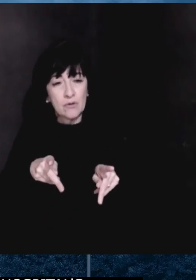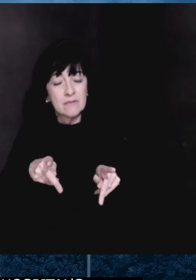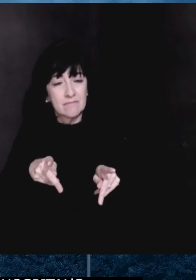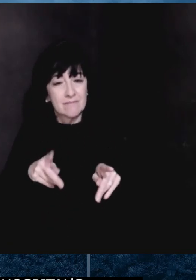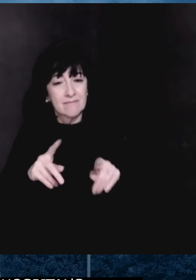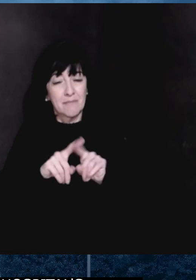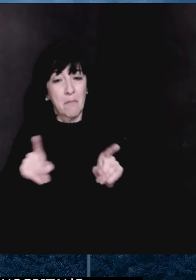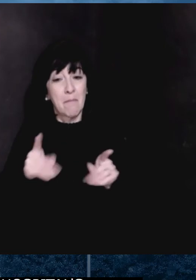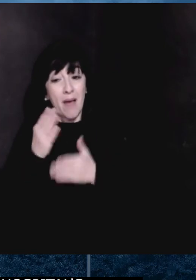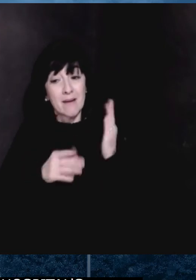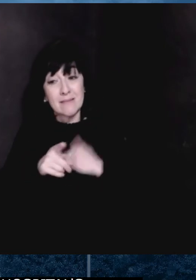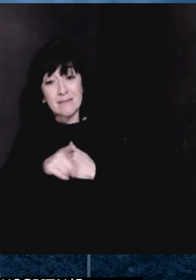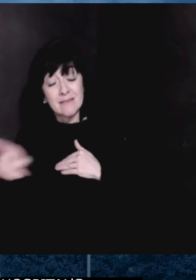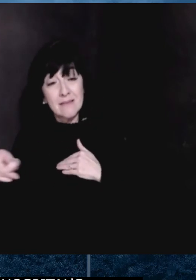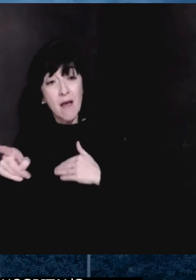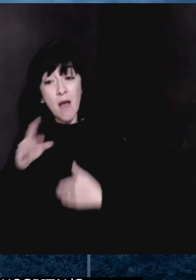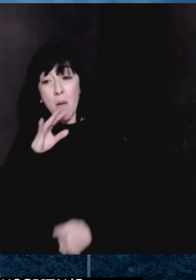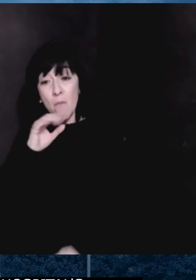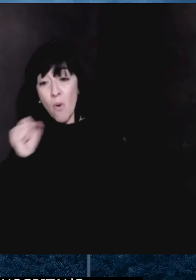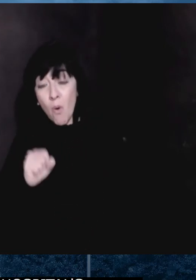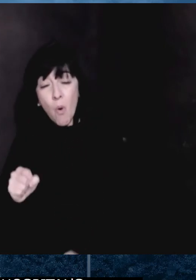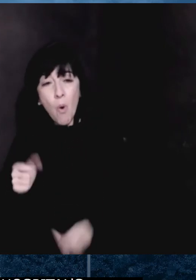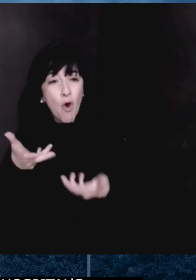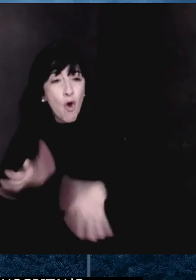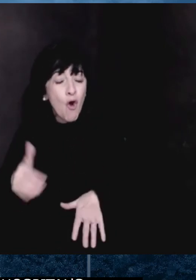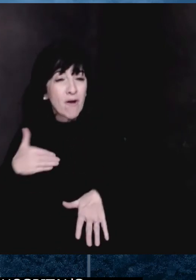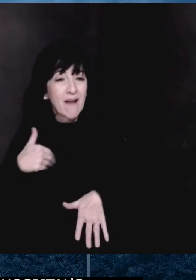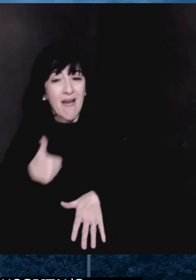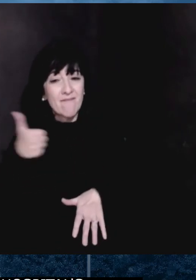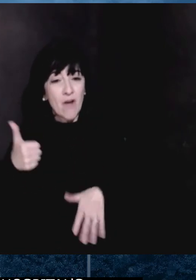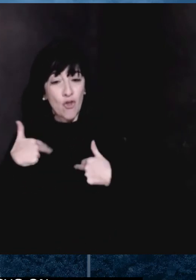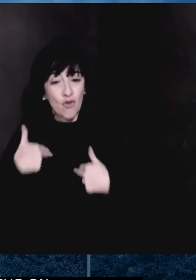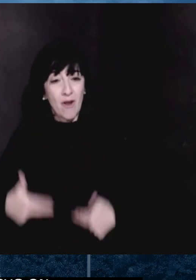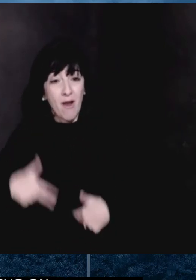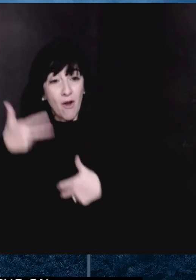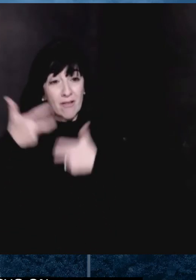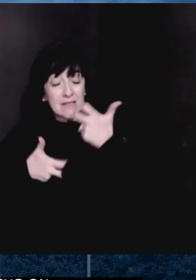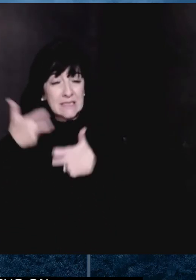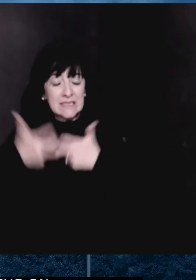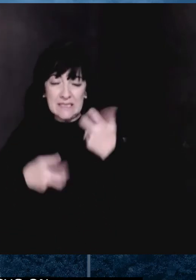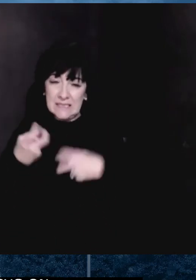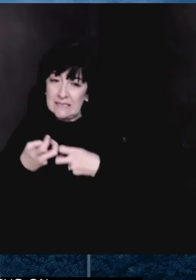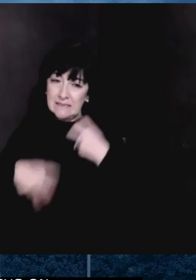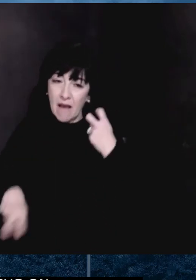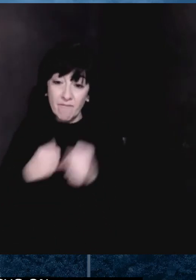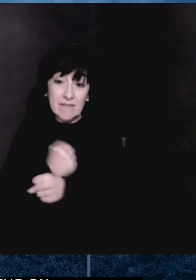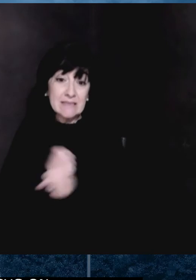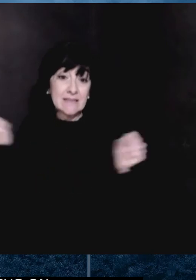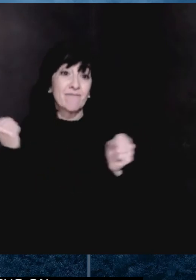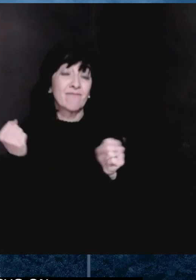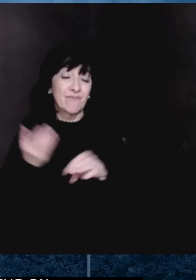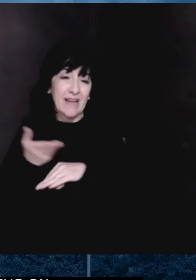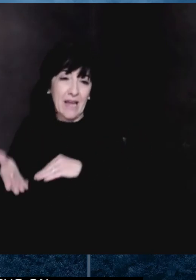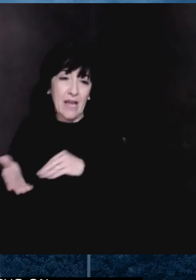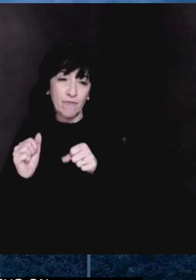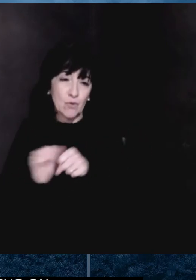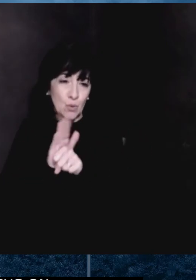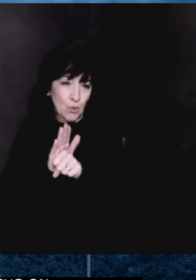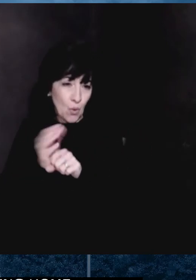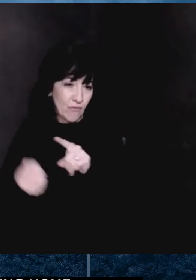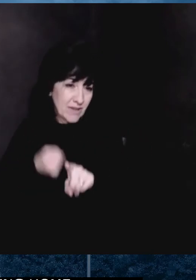the work that nursing home workers and those places do with that